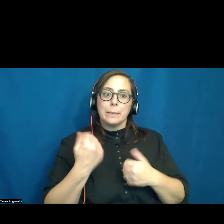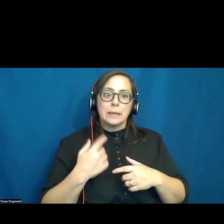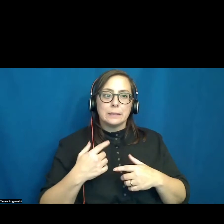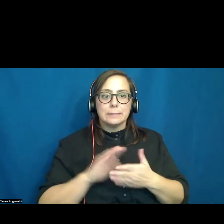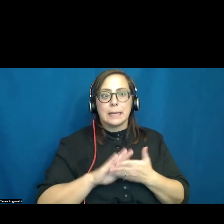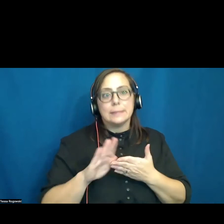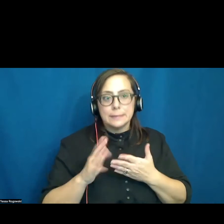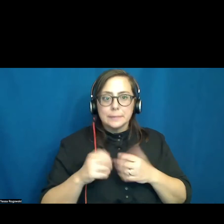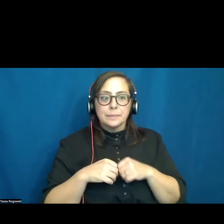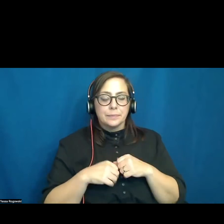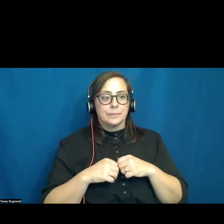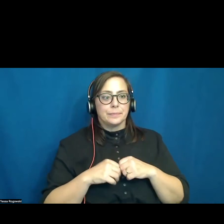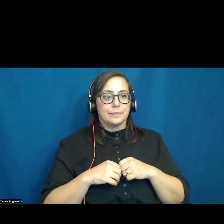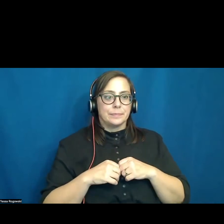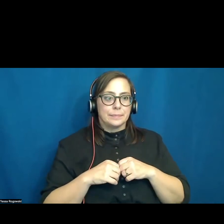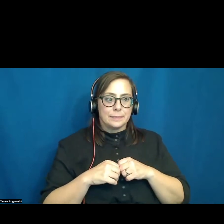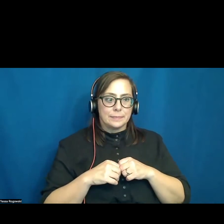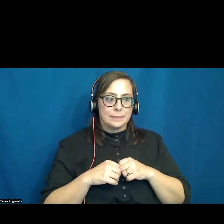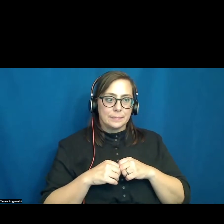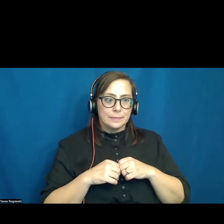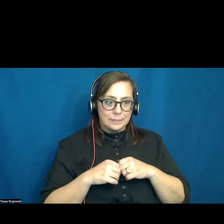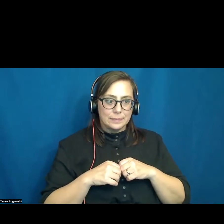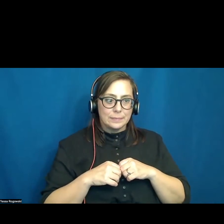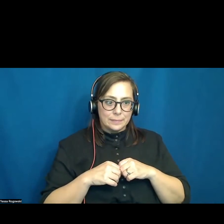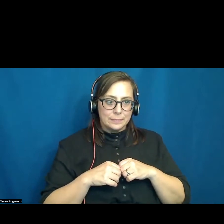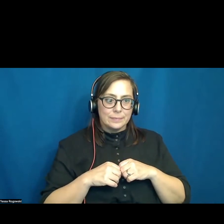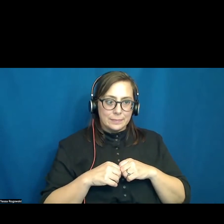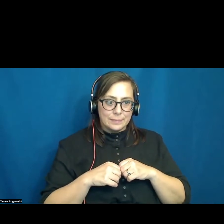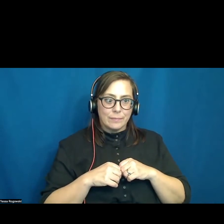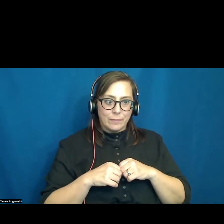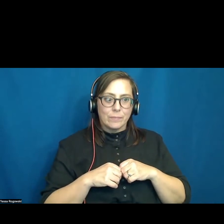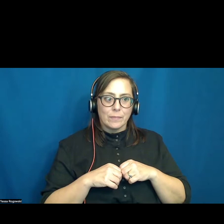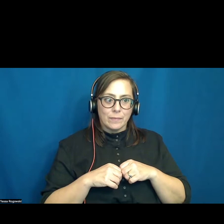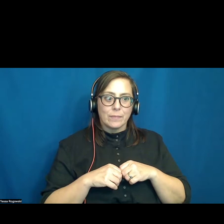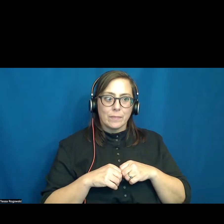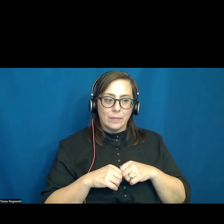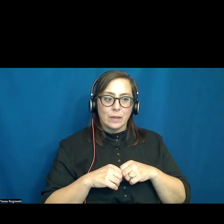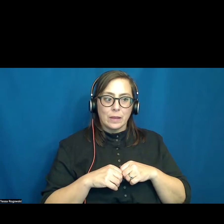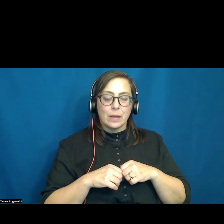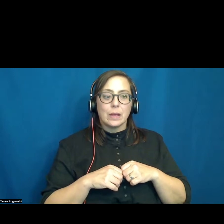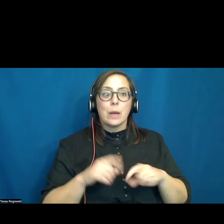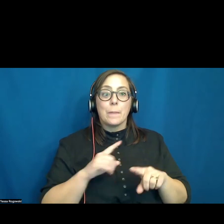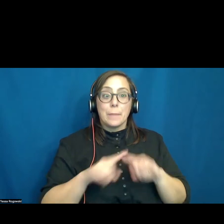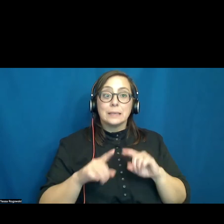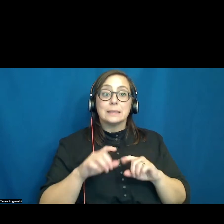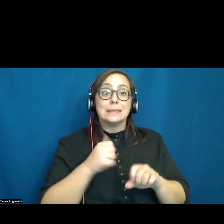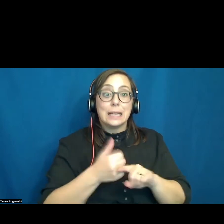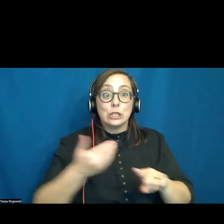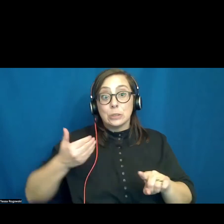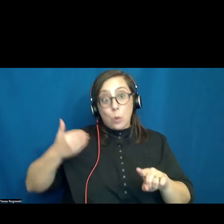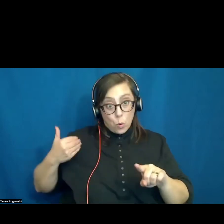that I was treated with dignity I did not receive 10 years before